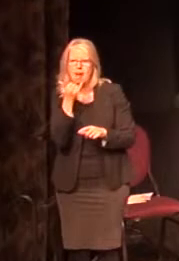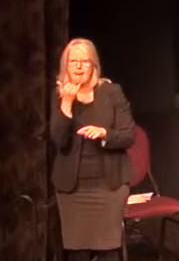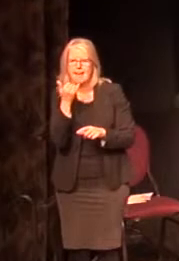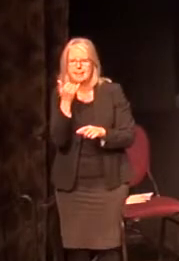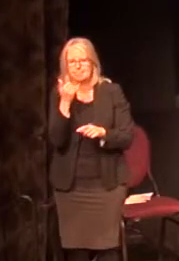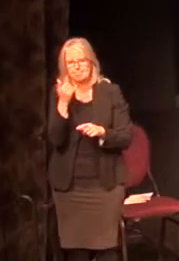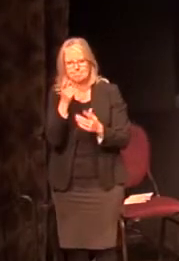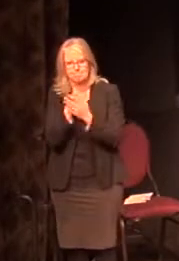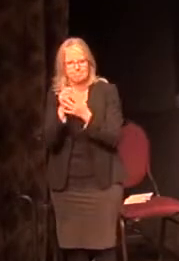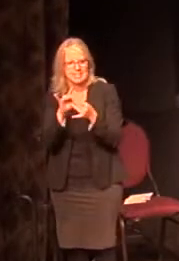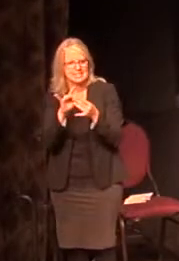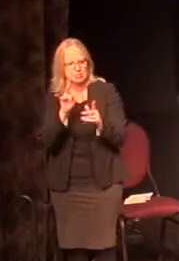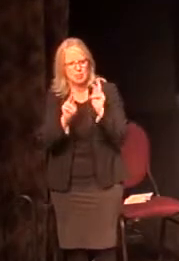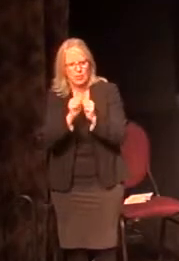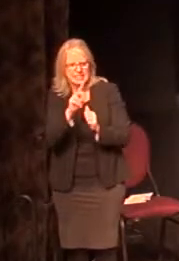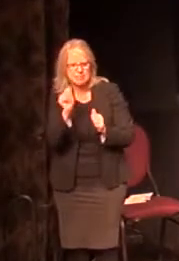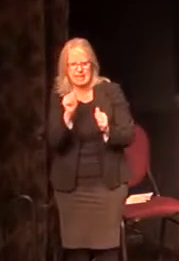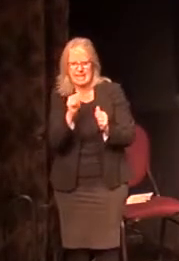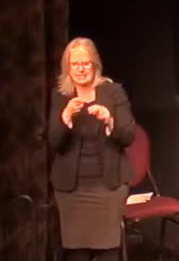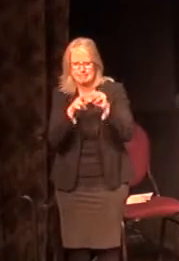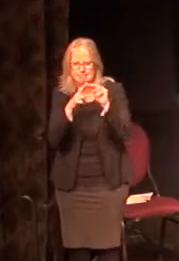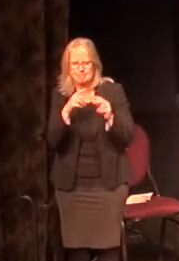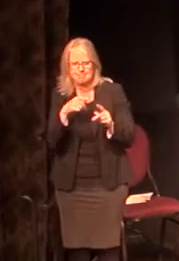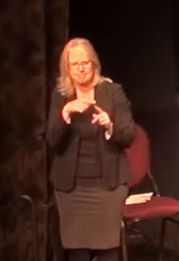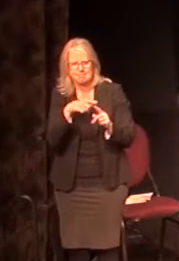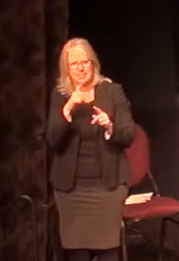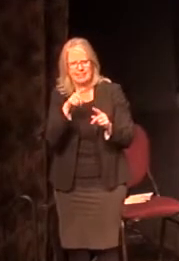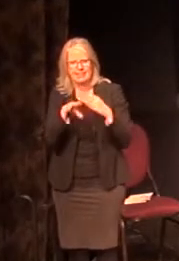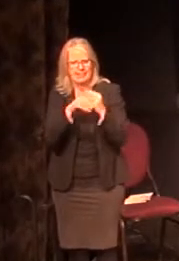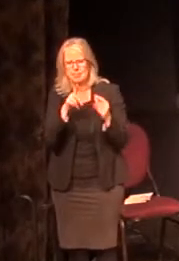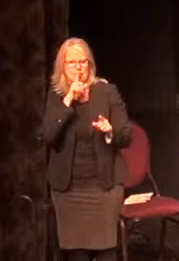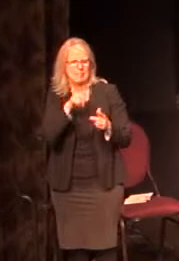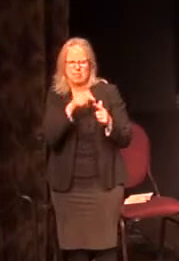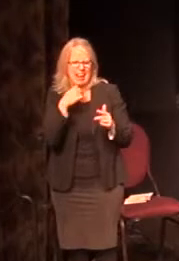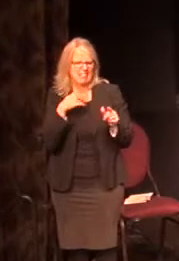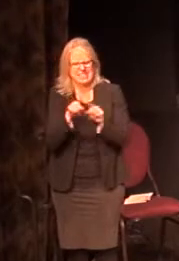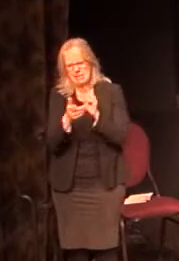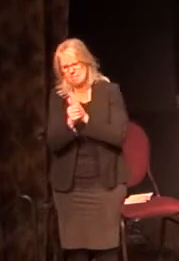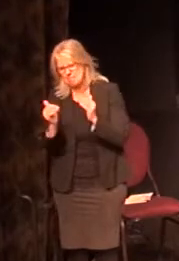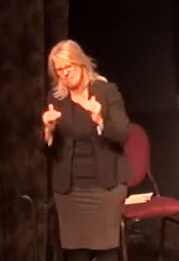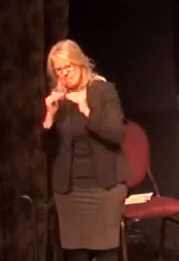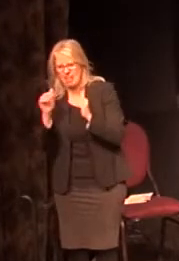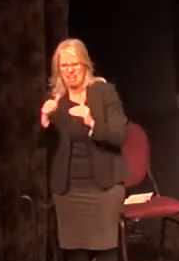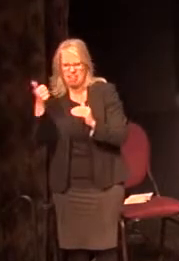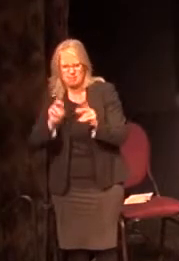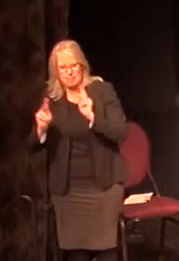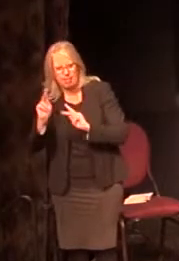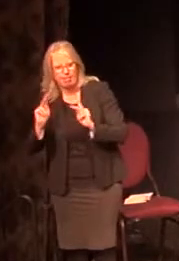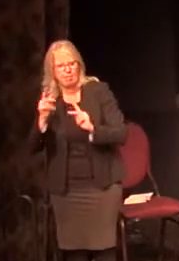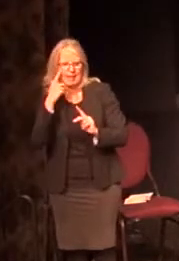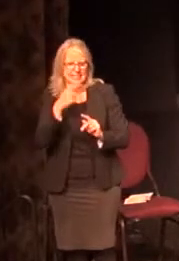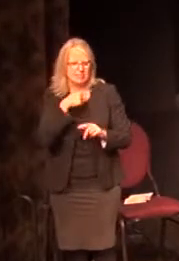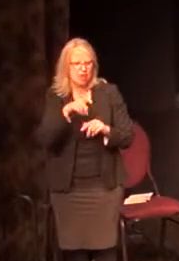message that people with disabilities, they need additional, they're not as the same level or competency as other people who are